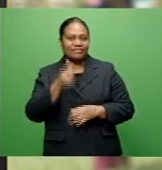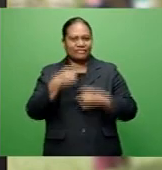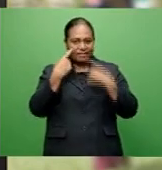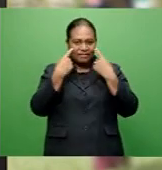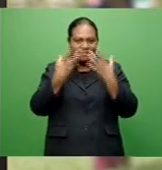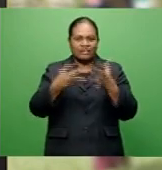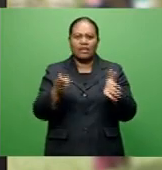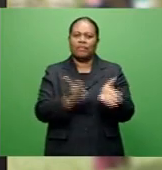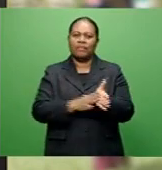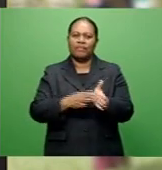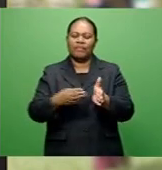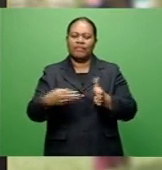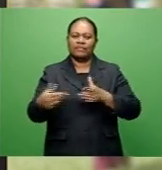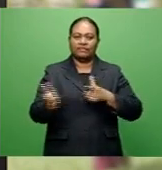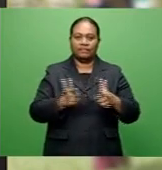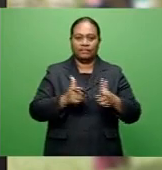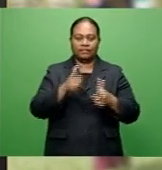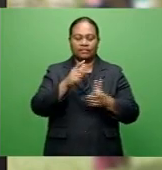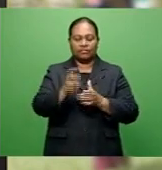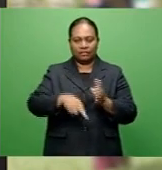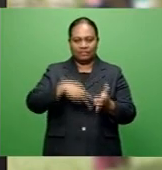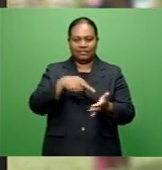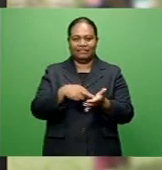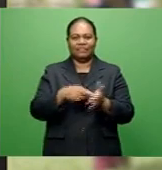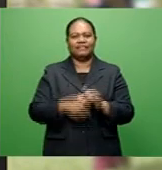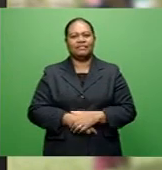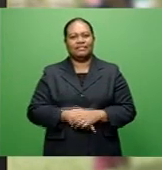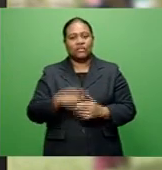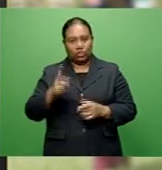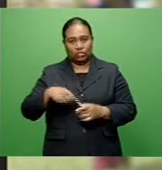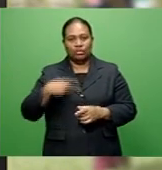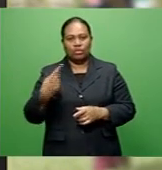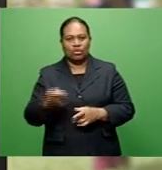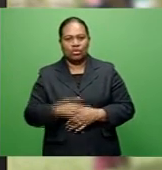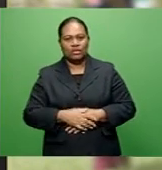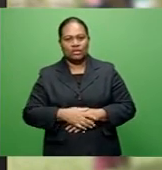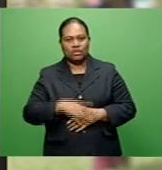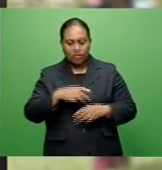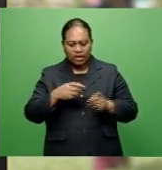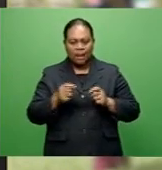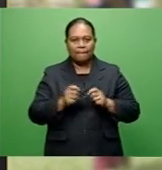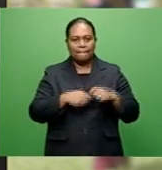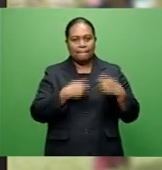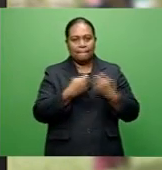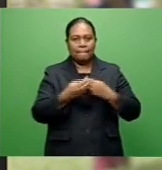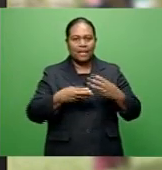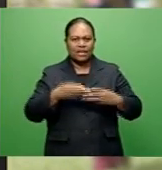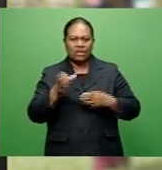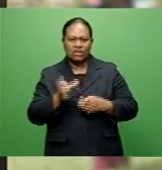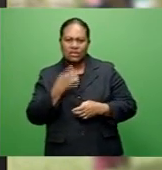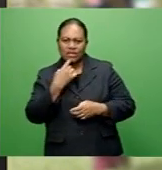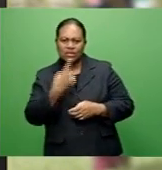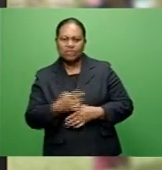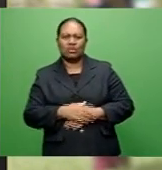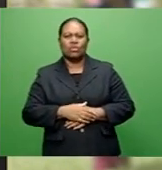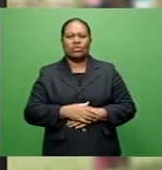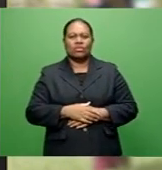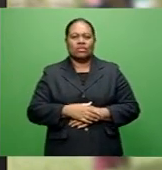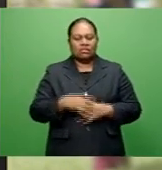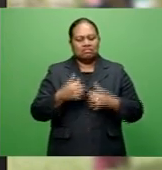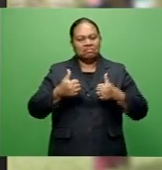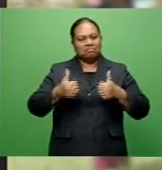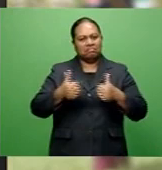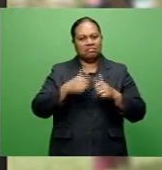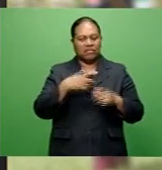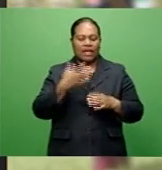the Mobile Uprising Sevens tomorrow. The team management is thankful to the organizers for selecting them as one of the